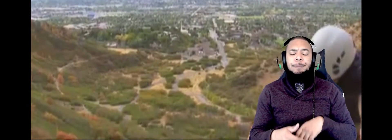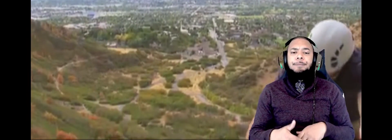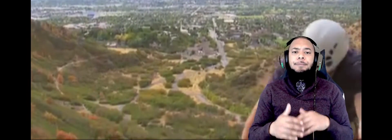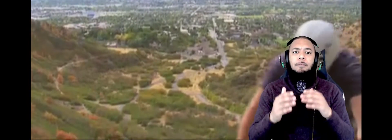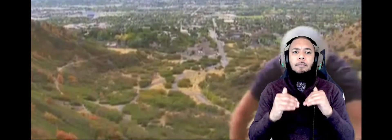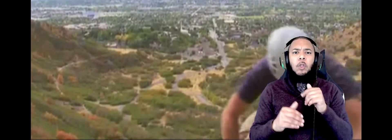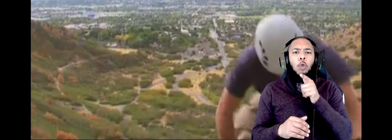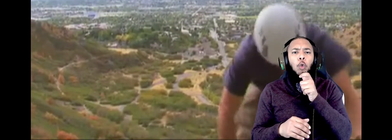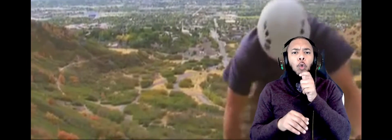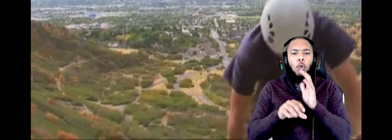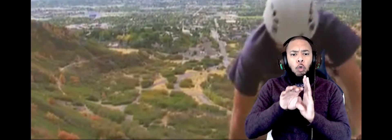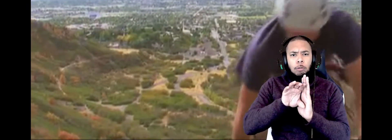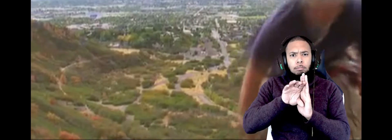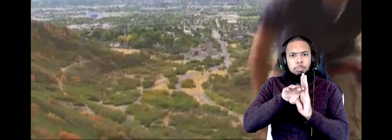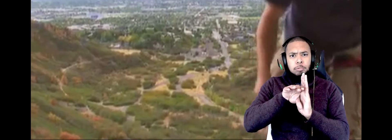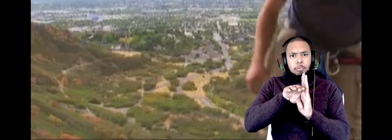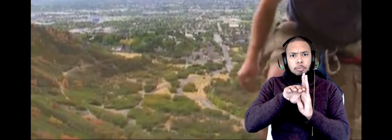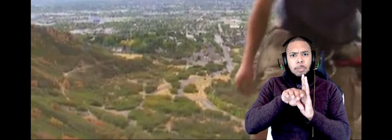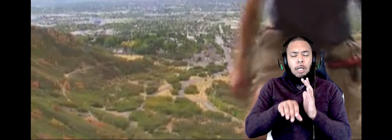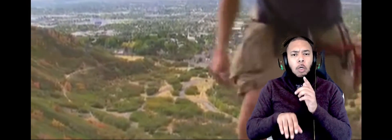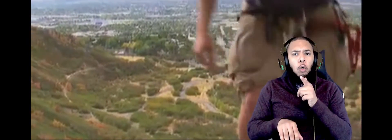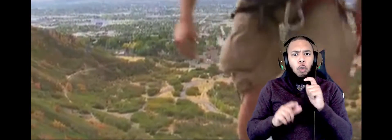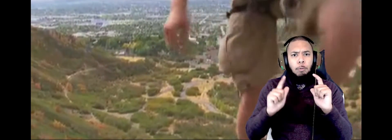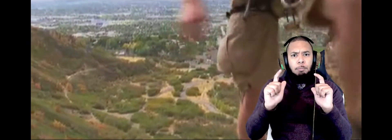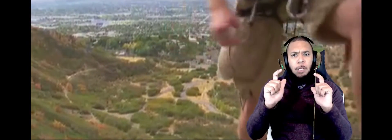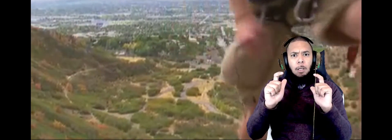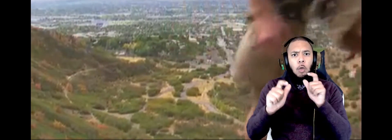taking the pictures or telling the story?